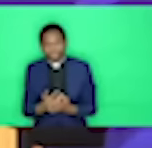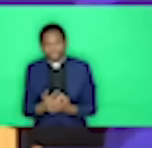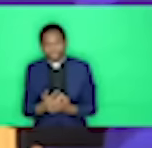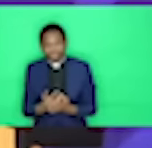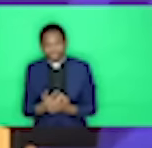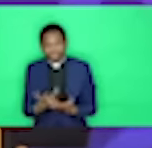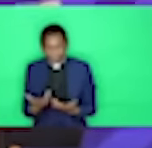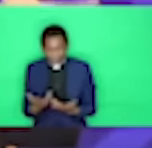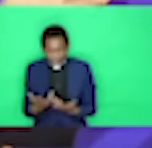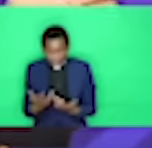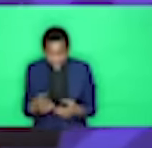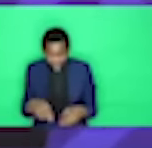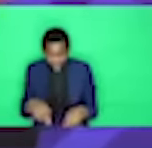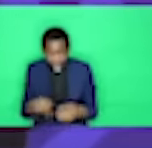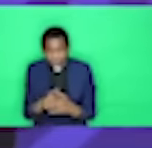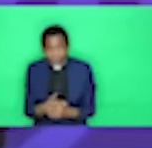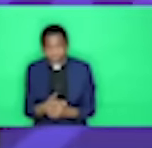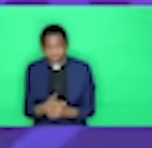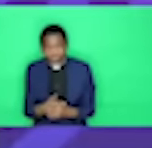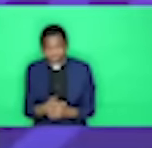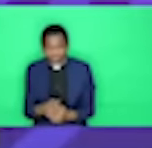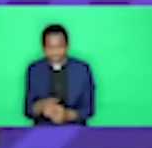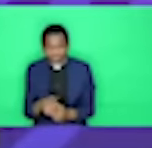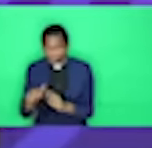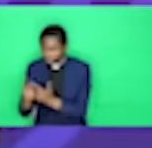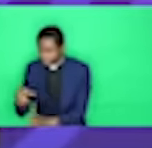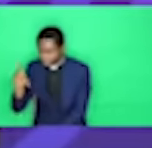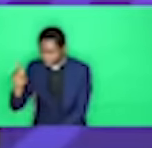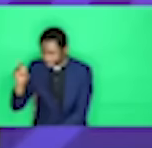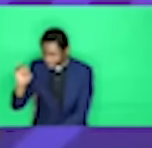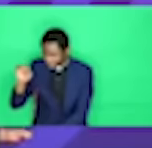not even the full soldiers, the delegates.